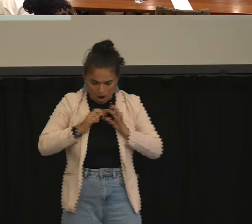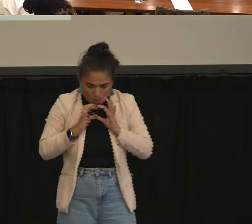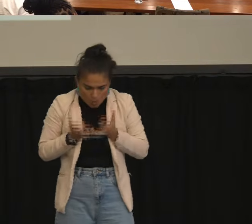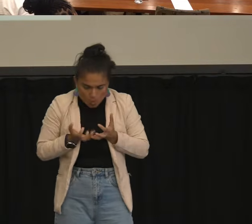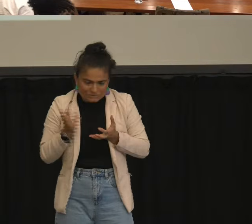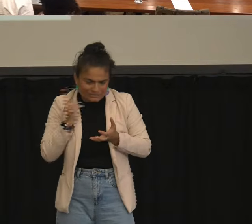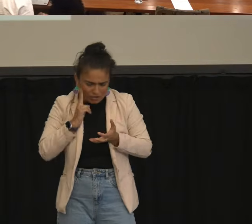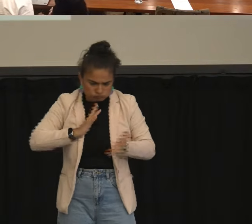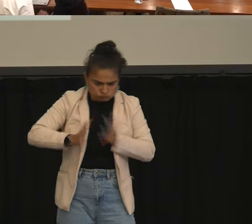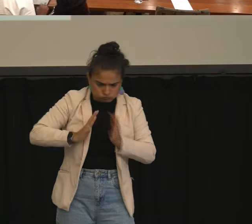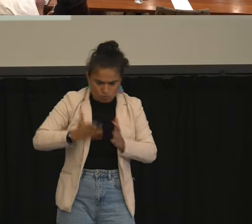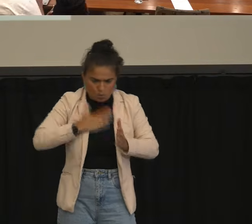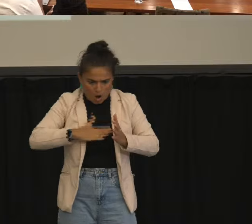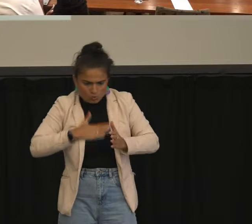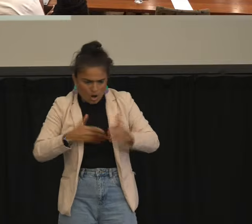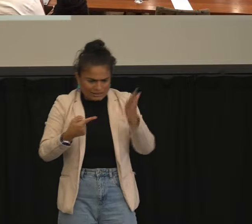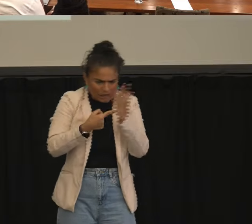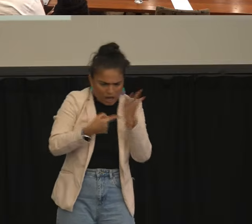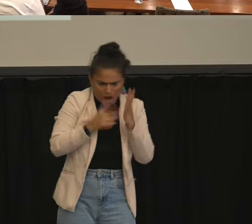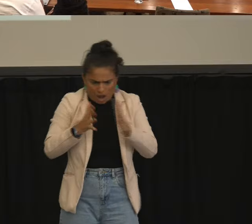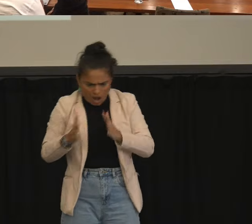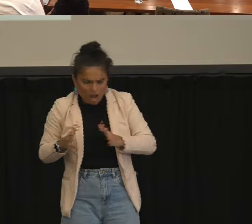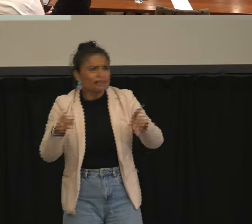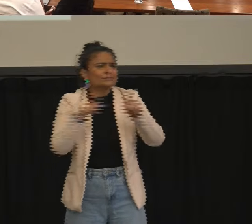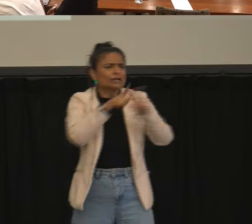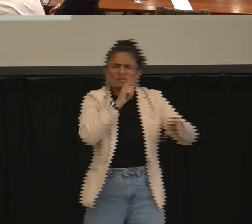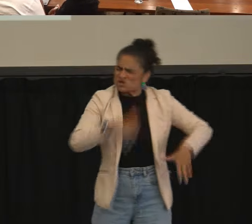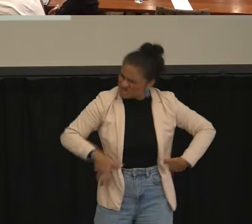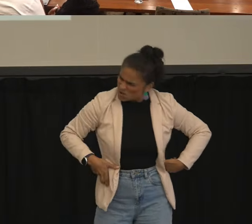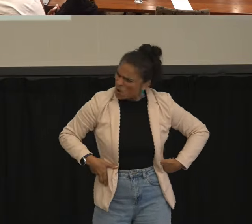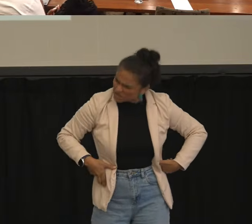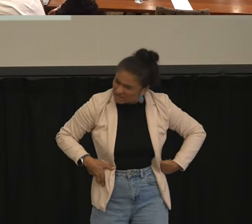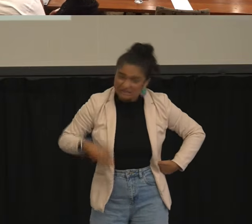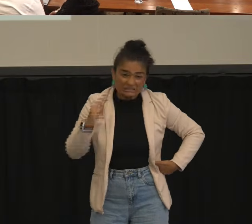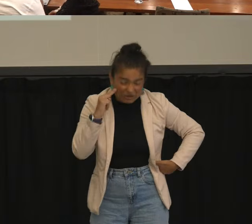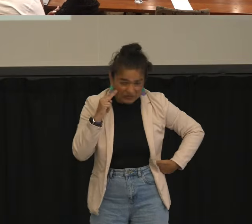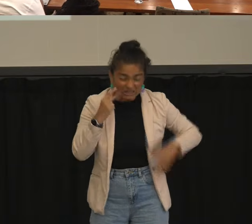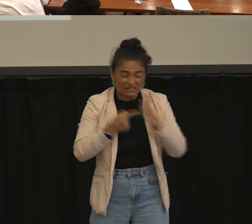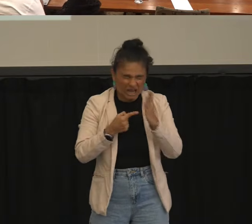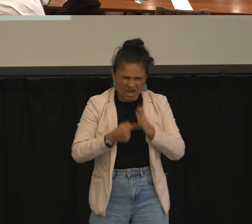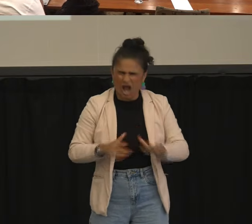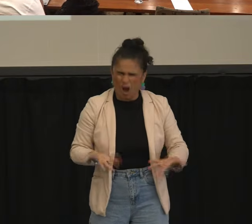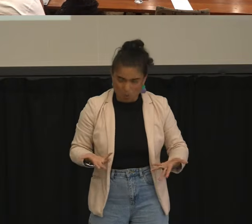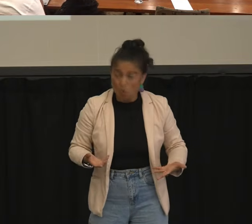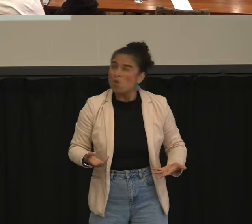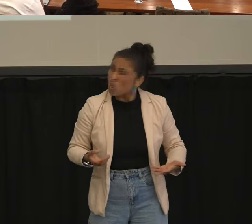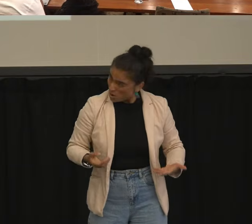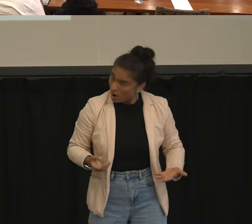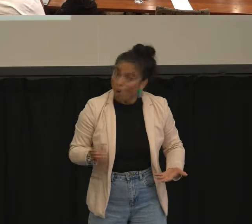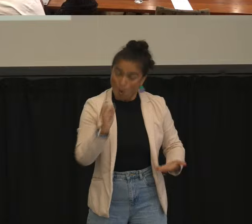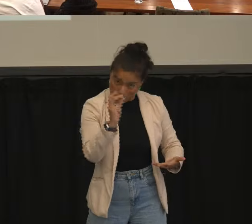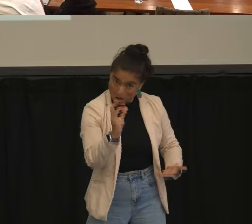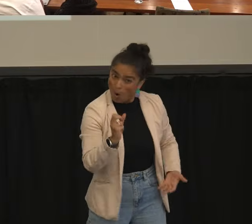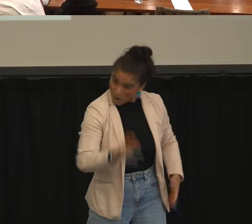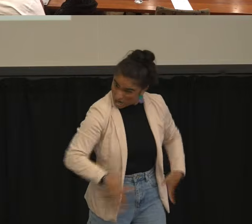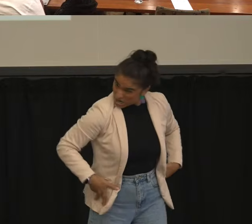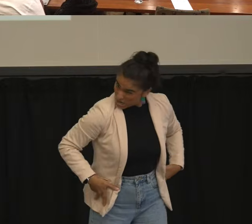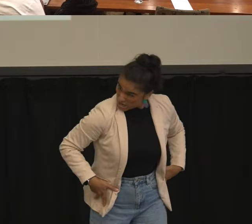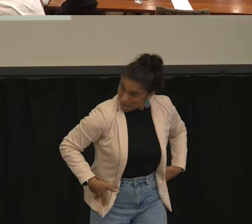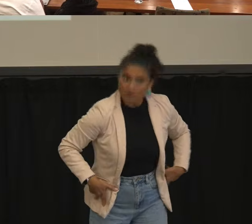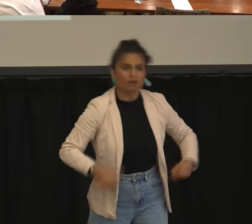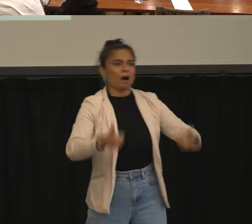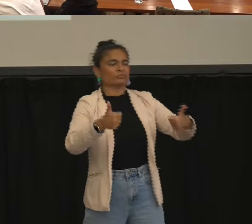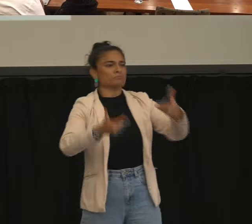at the end of the day, we didn't really criticize each other. We were very open to listening to each other's needs and wants. He was open to understanding